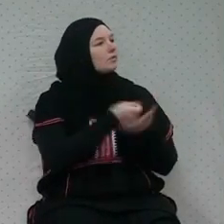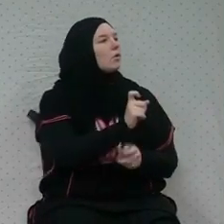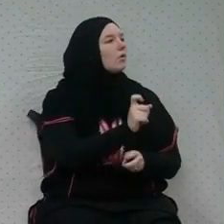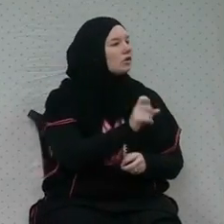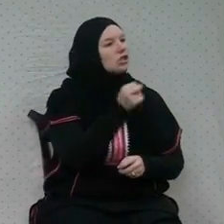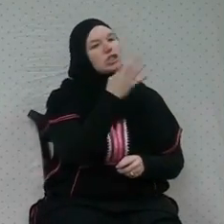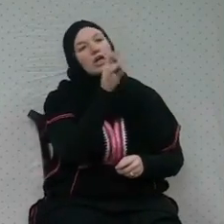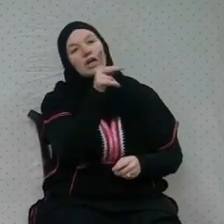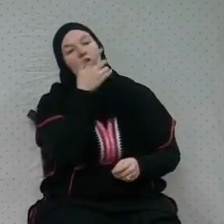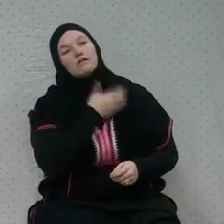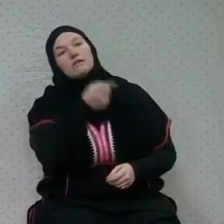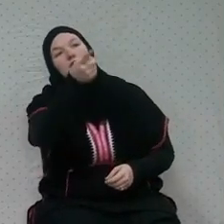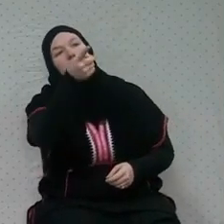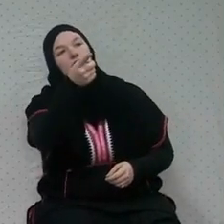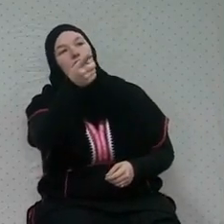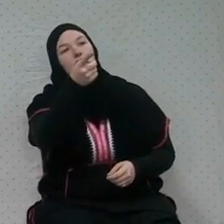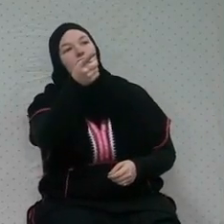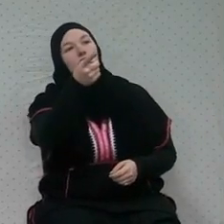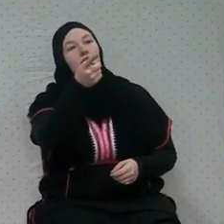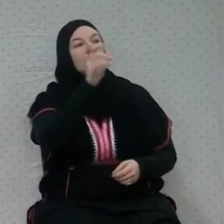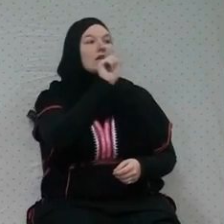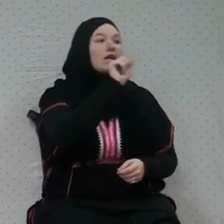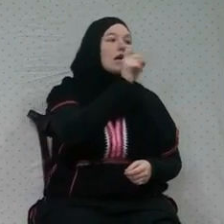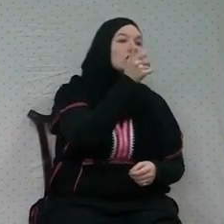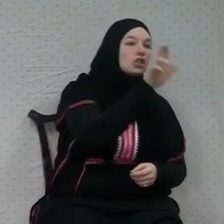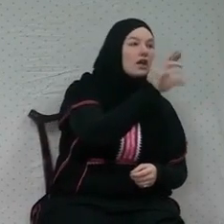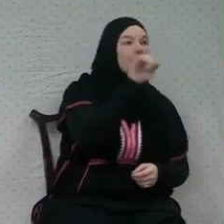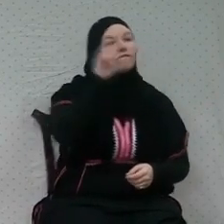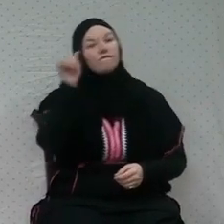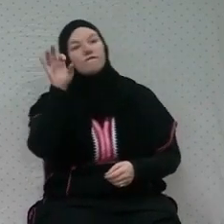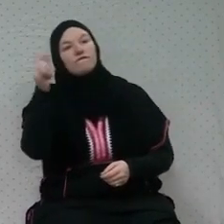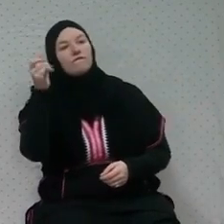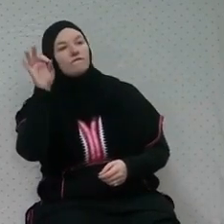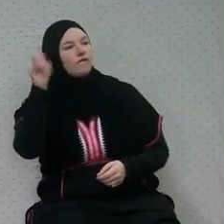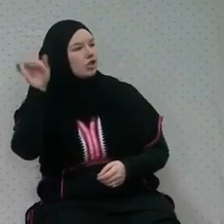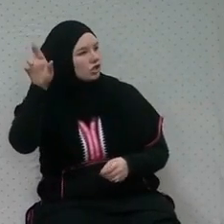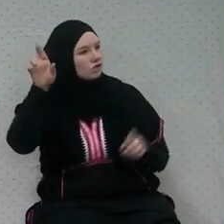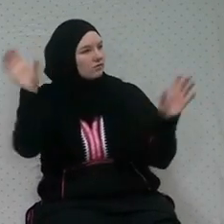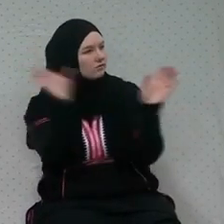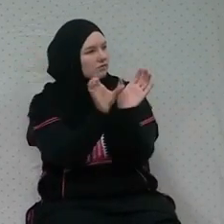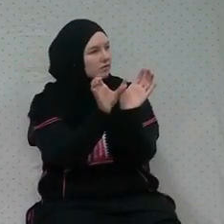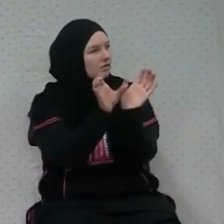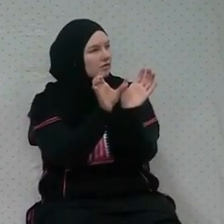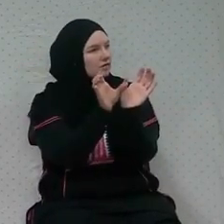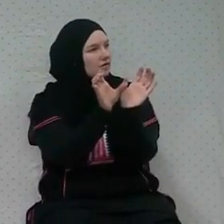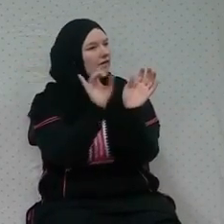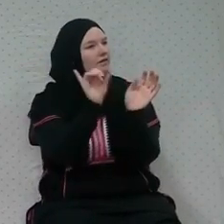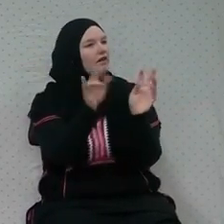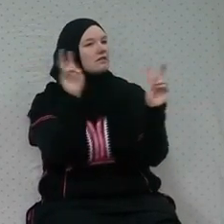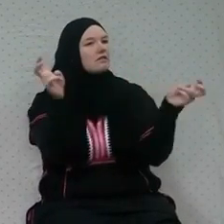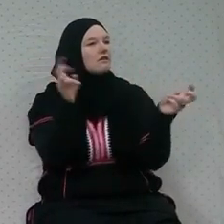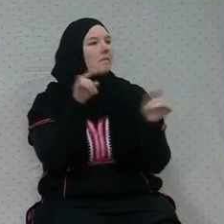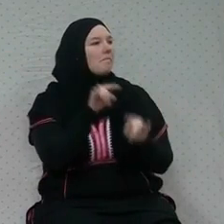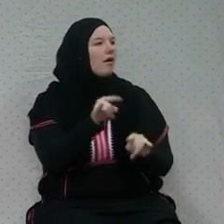Sheikh, are you not going to combine Isha and Fajr? Which is known to be a mocking of the Sunnah of